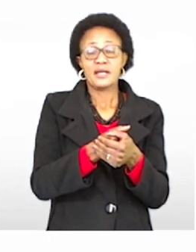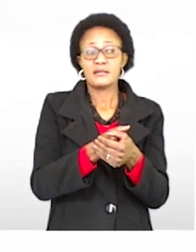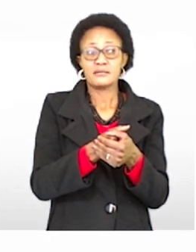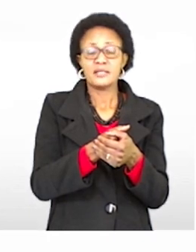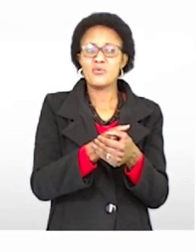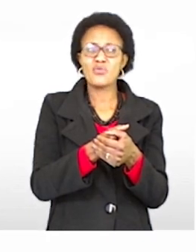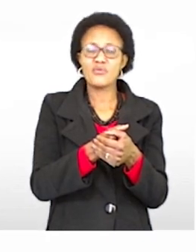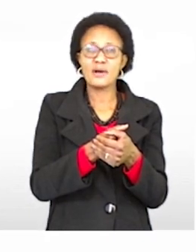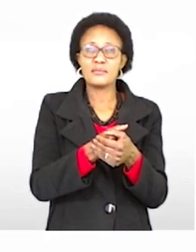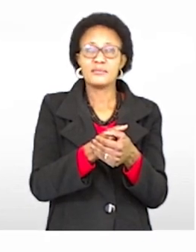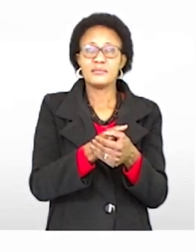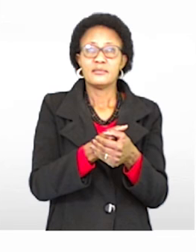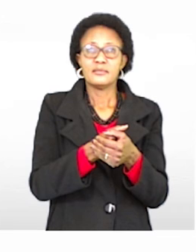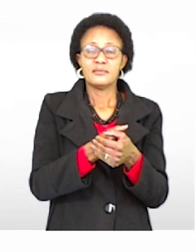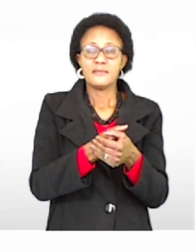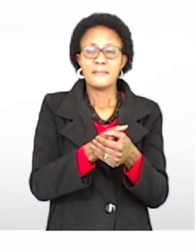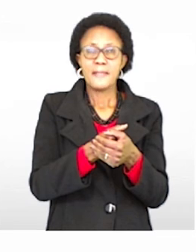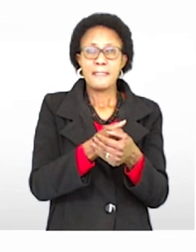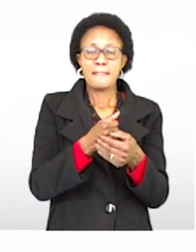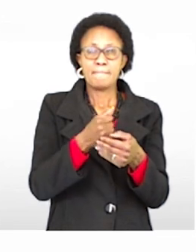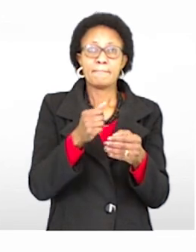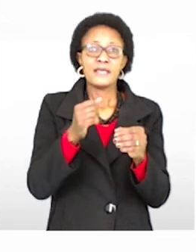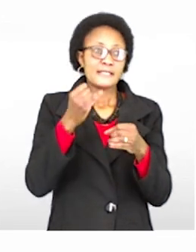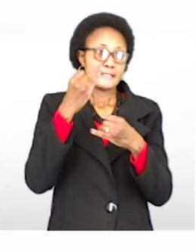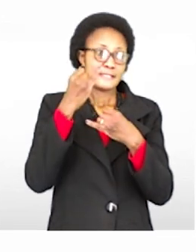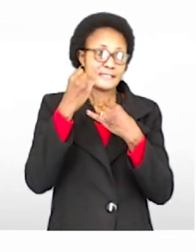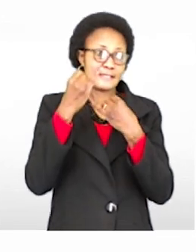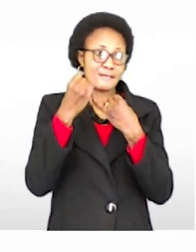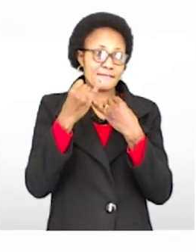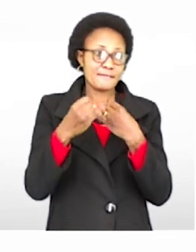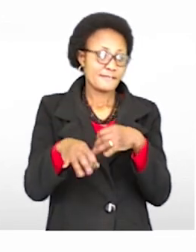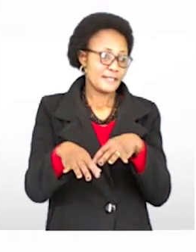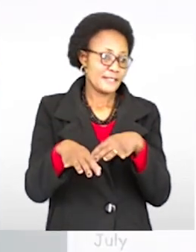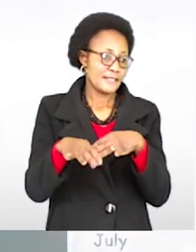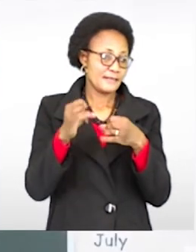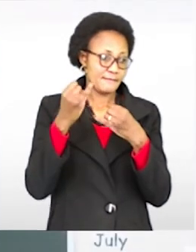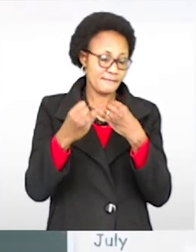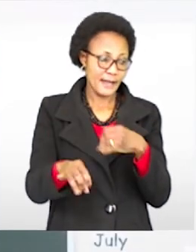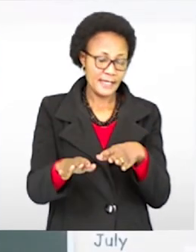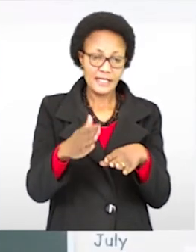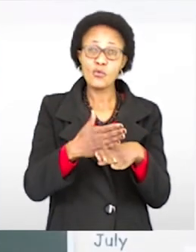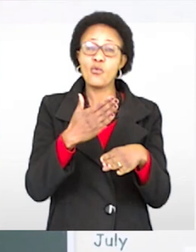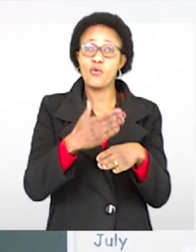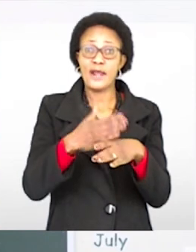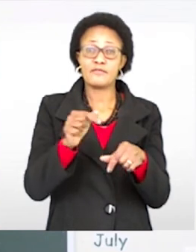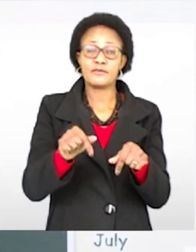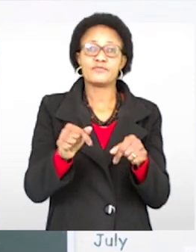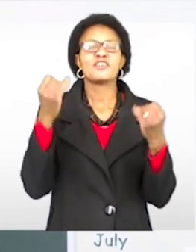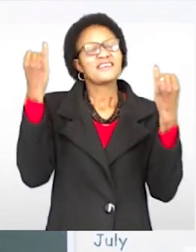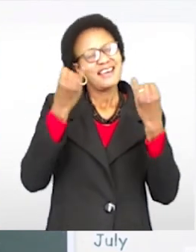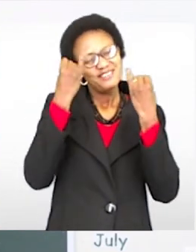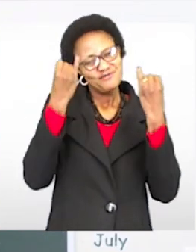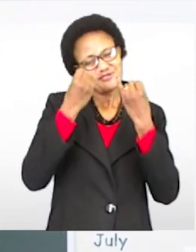So, dear children, this is the last exercise for our lesson today. I really hope you enjoyed